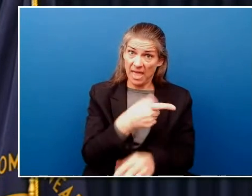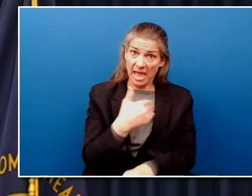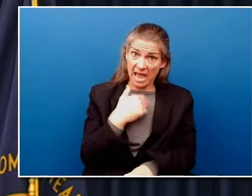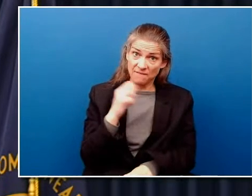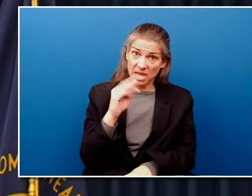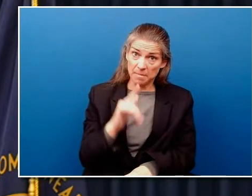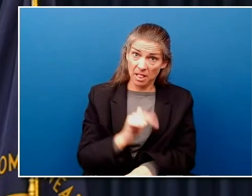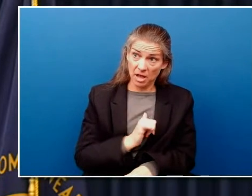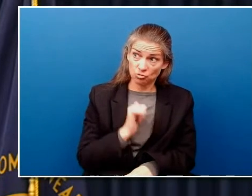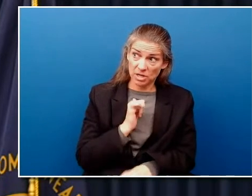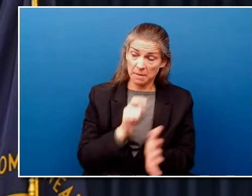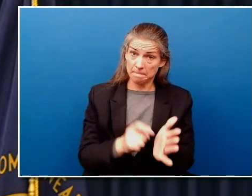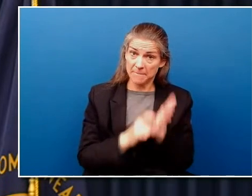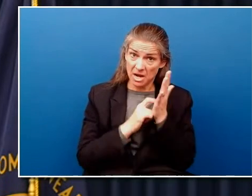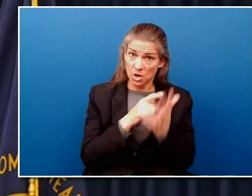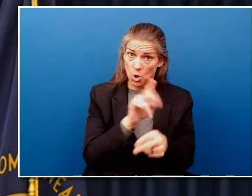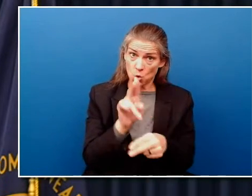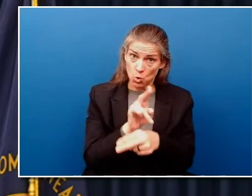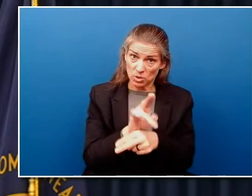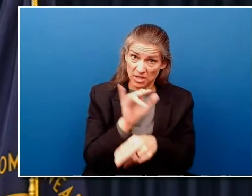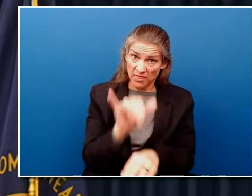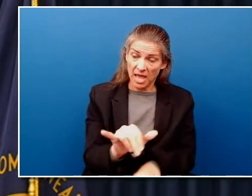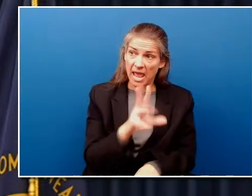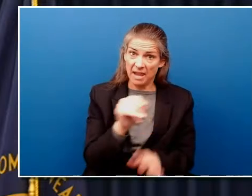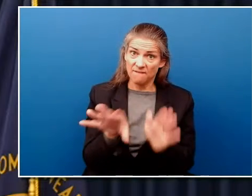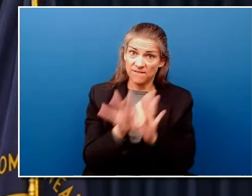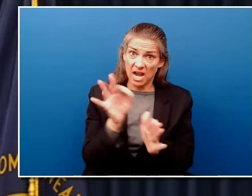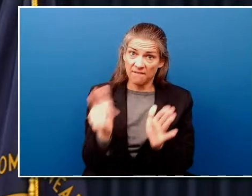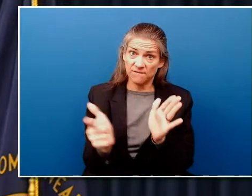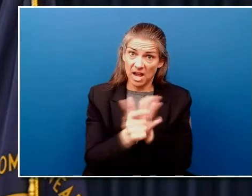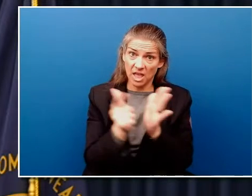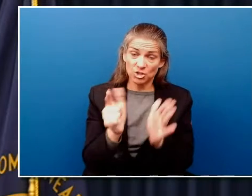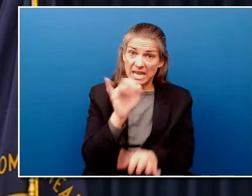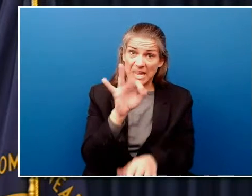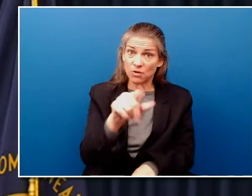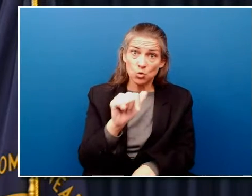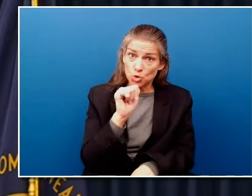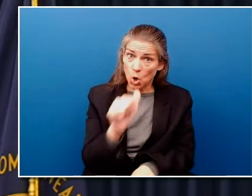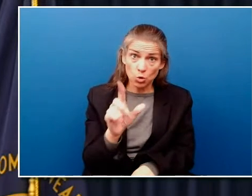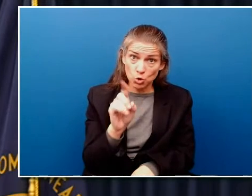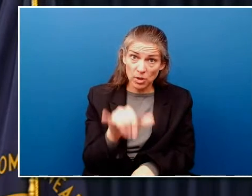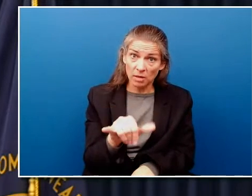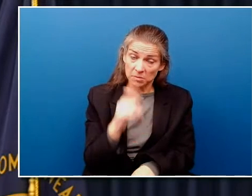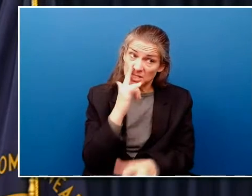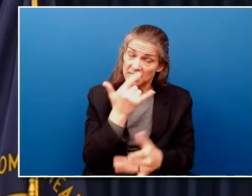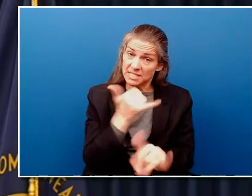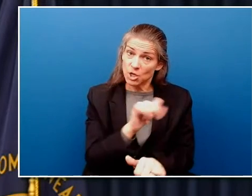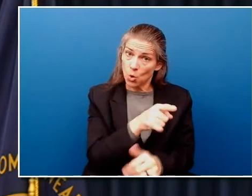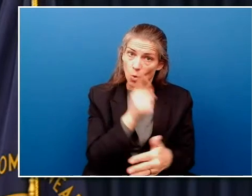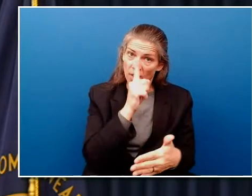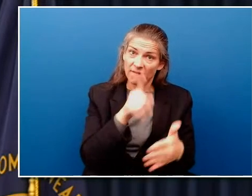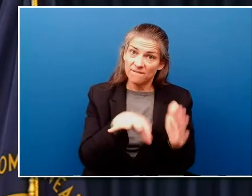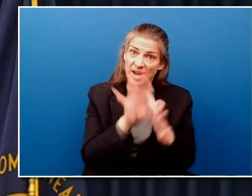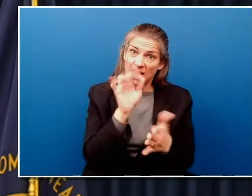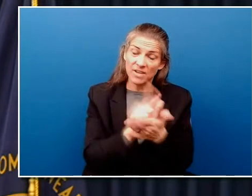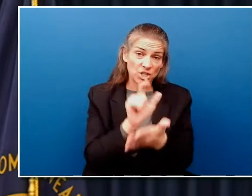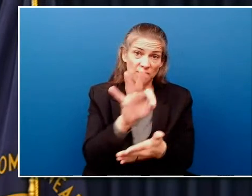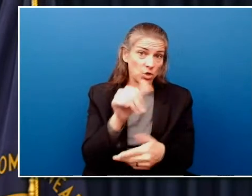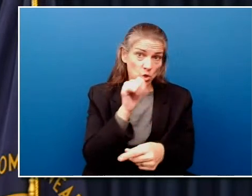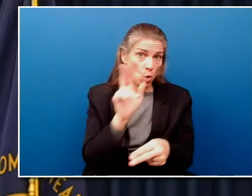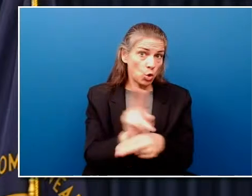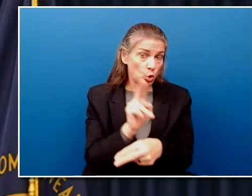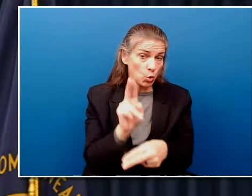and it mandates that they use it and it finds a violation if you don't, because it still finds a violation if you don't use